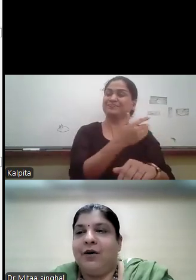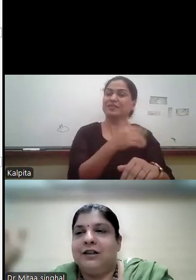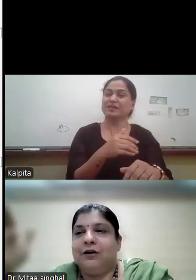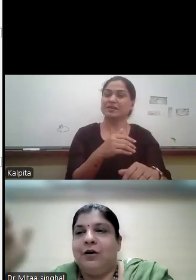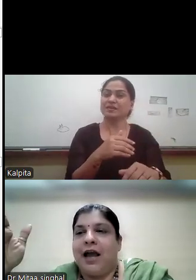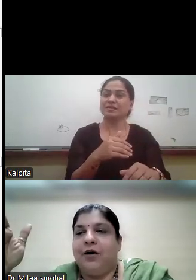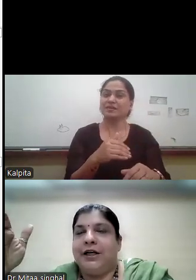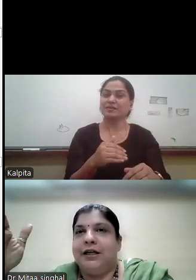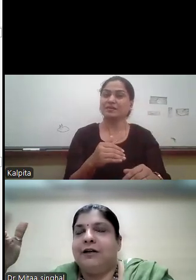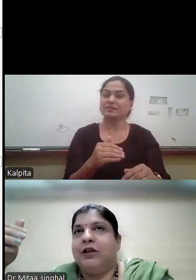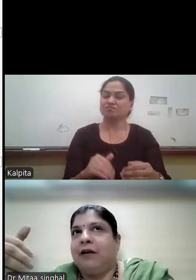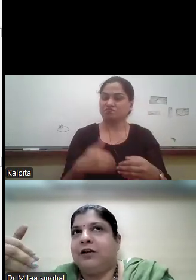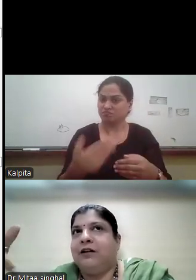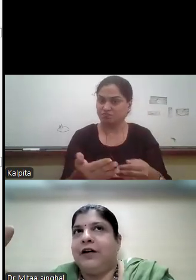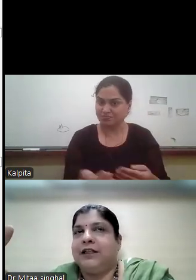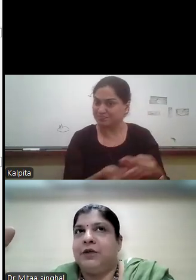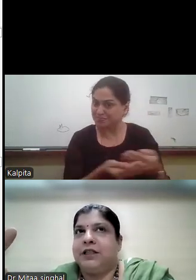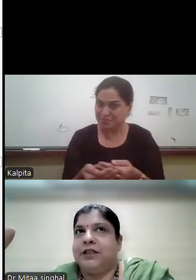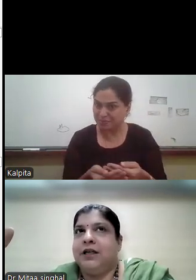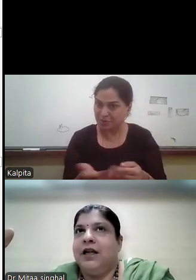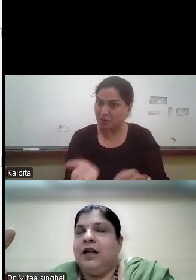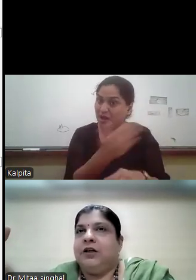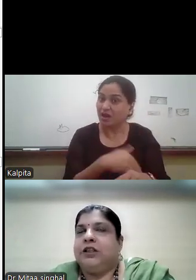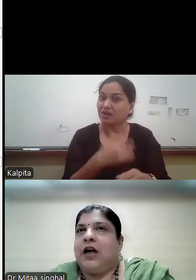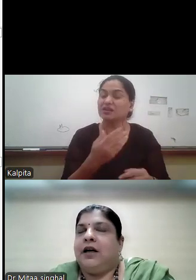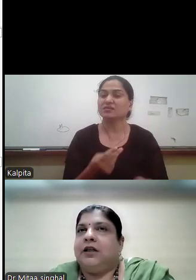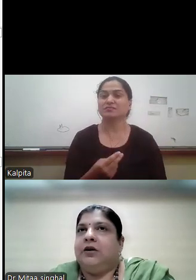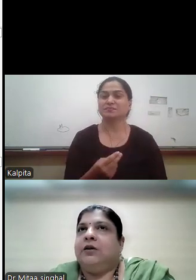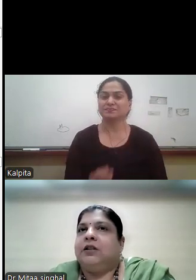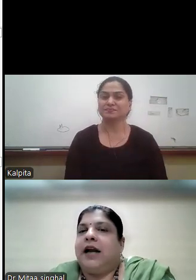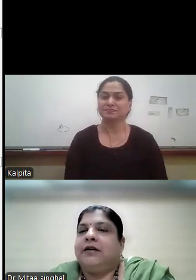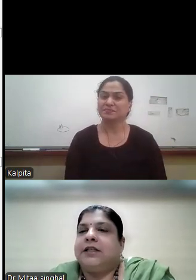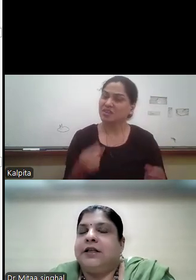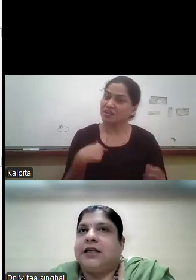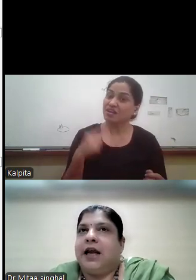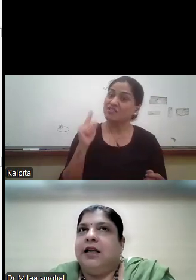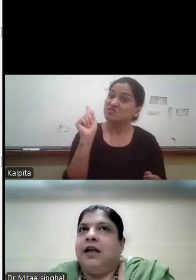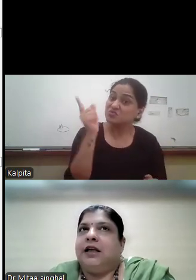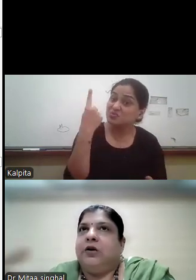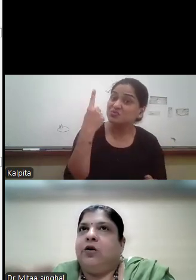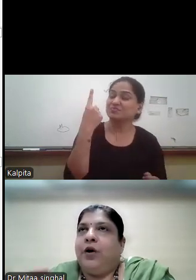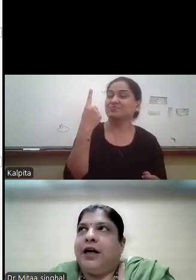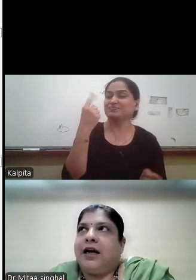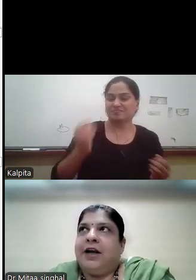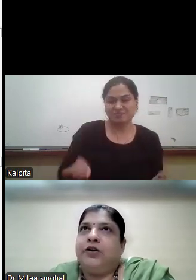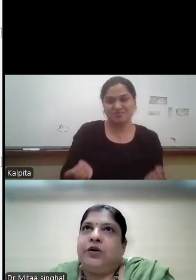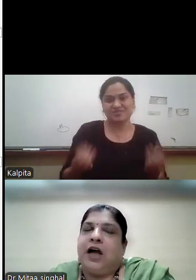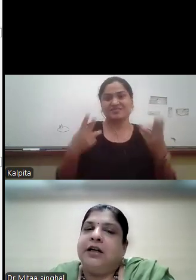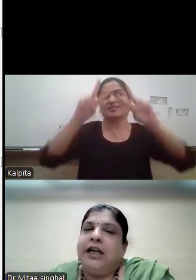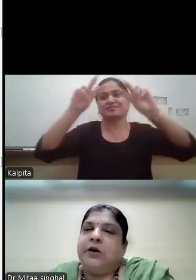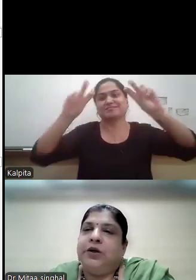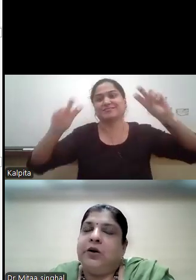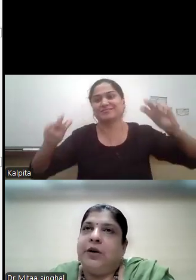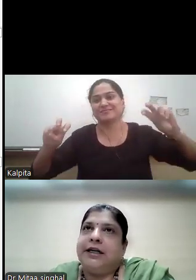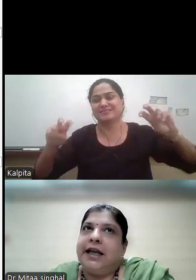time also I was the first person to start, that research, and, I used to